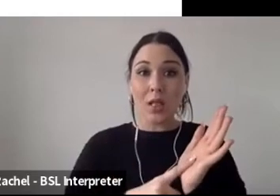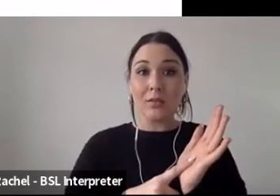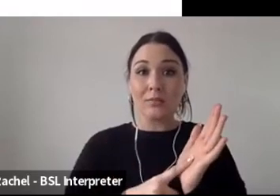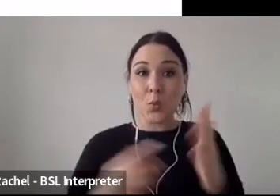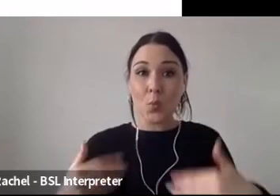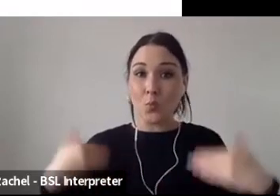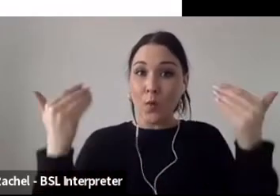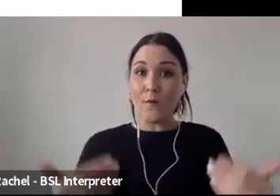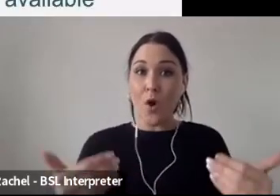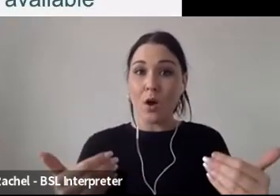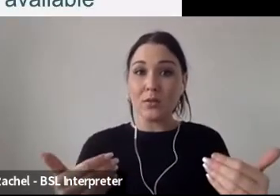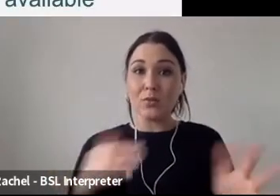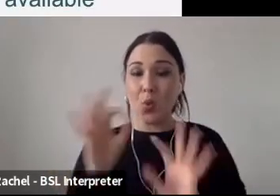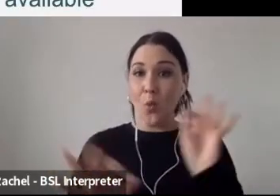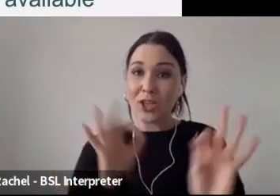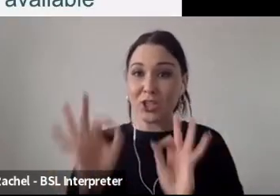questions from attendees,